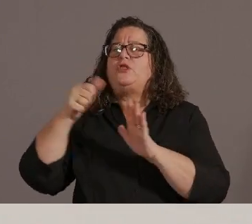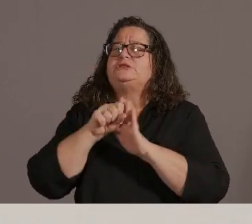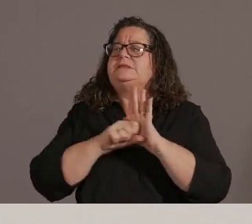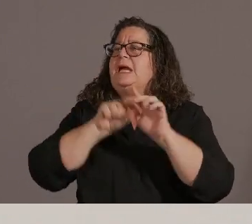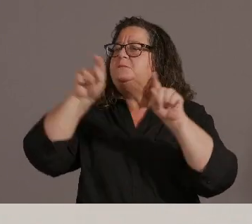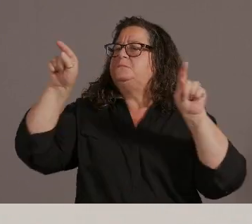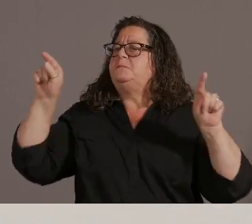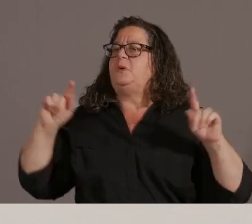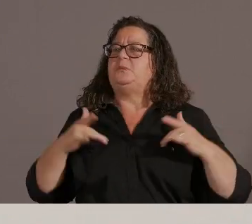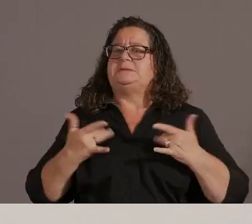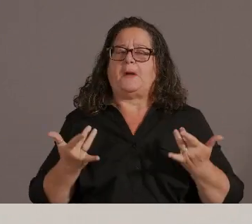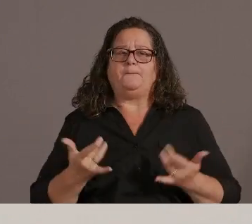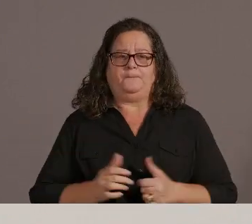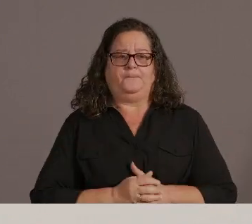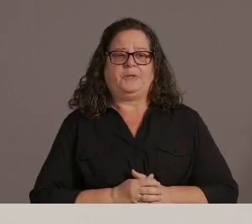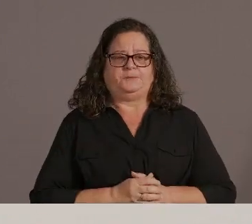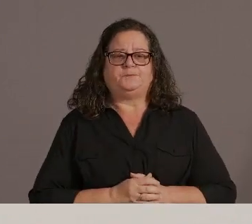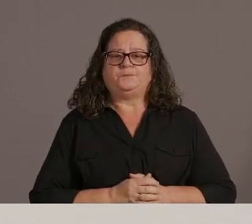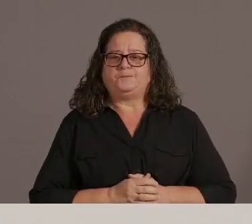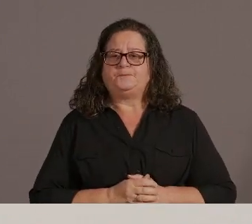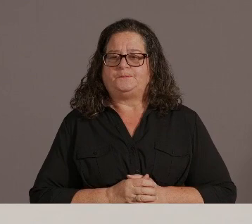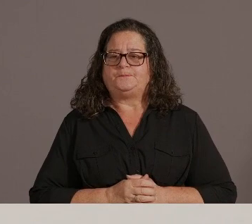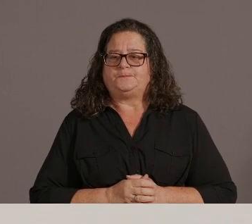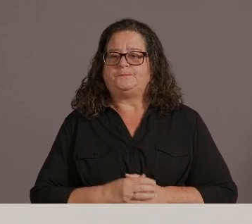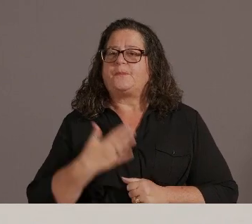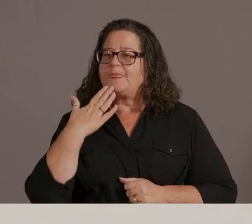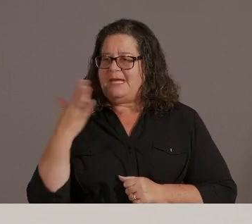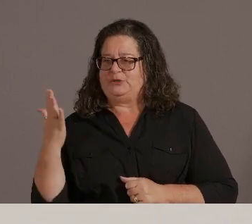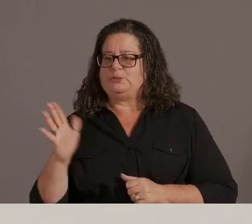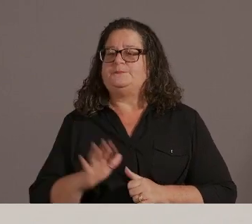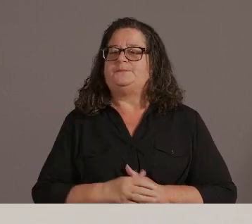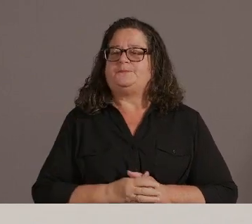Thank you. You're welcome. Shelby Trahan.